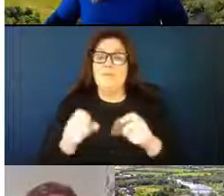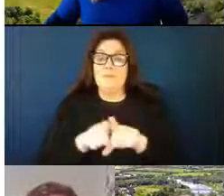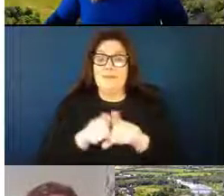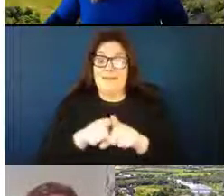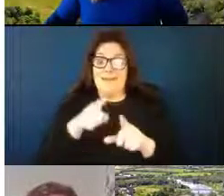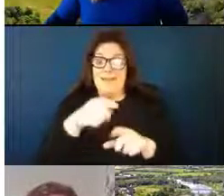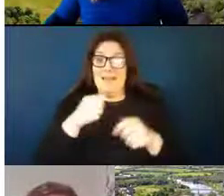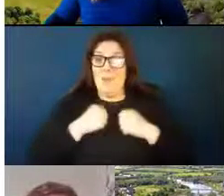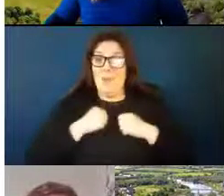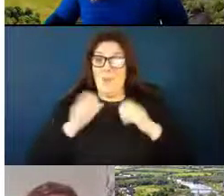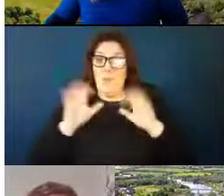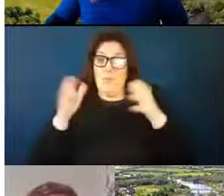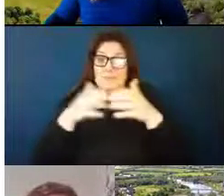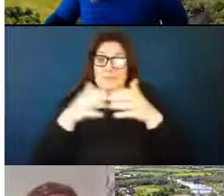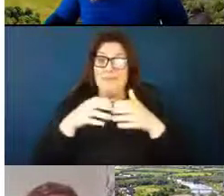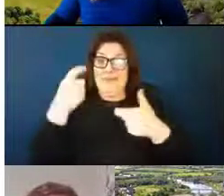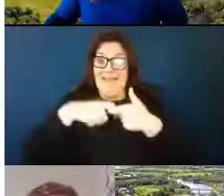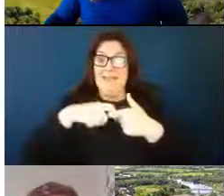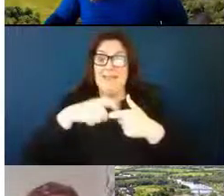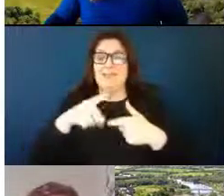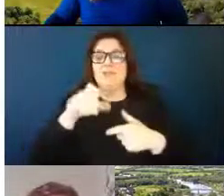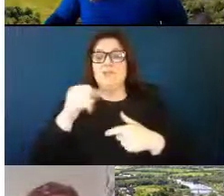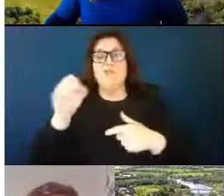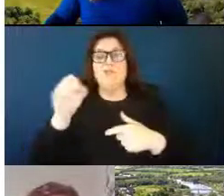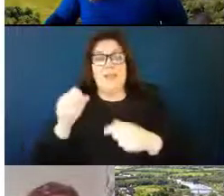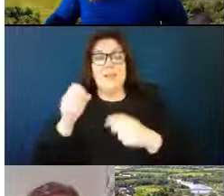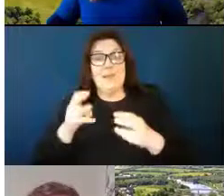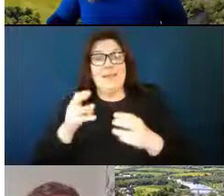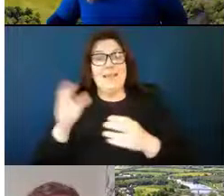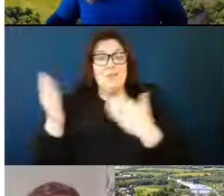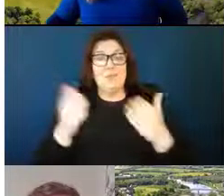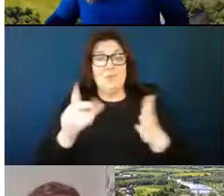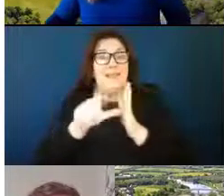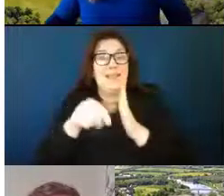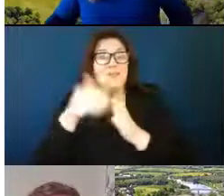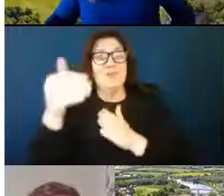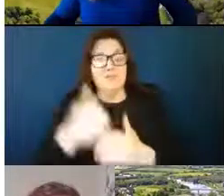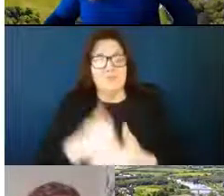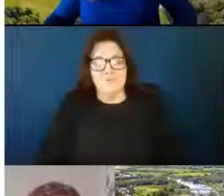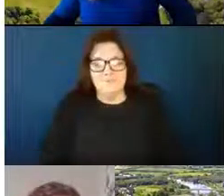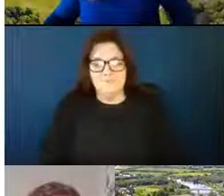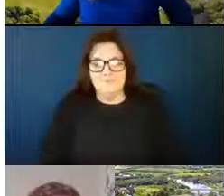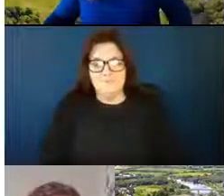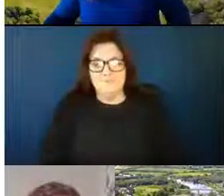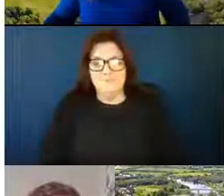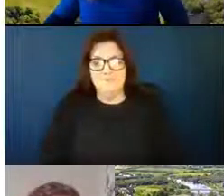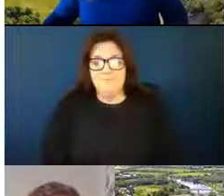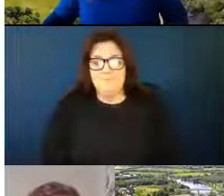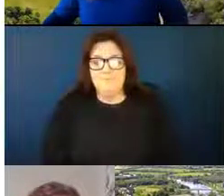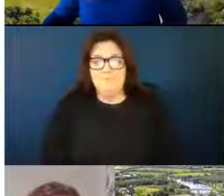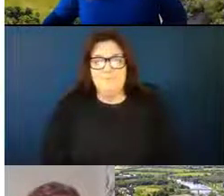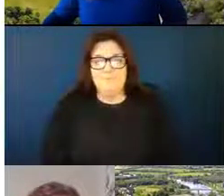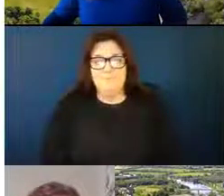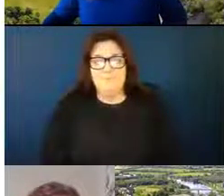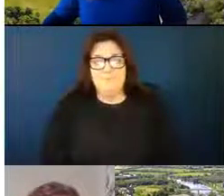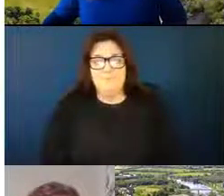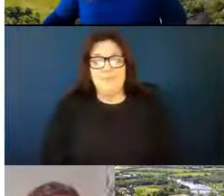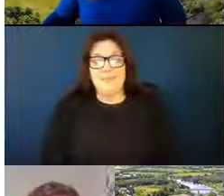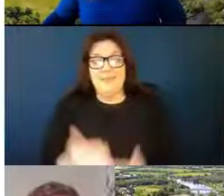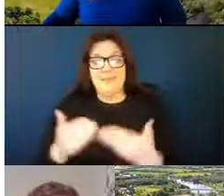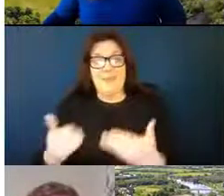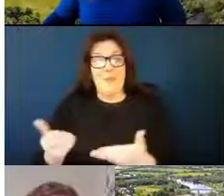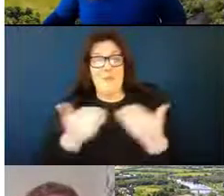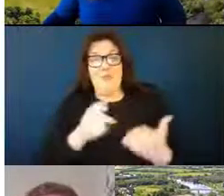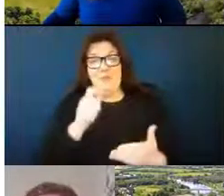our website, which Jess will introduce you to a little bit later. So I will pass over now to Thomas,